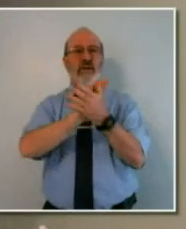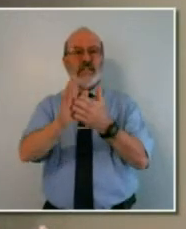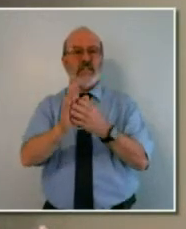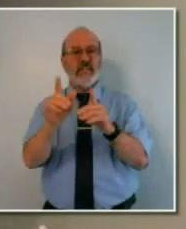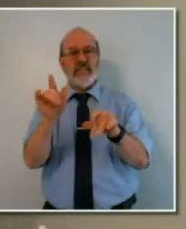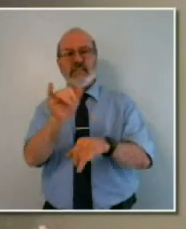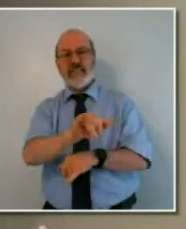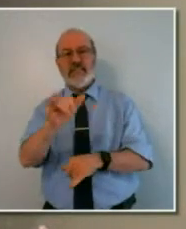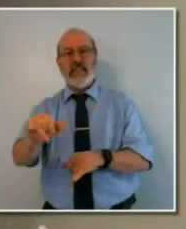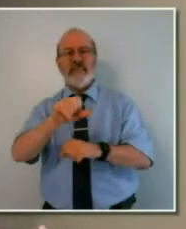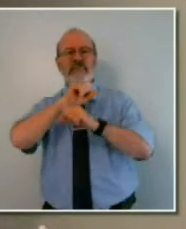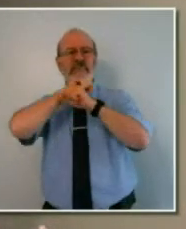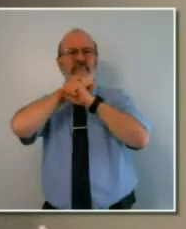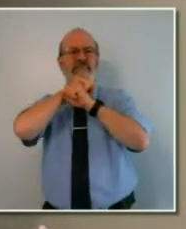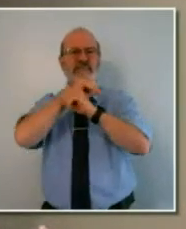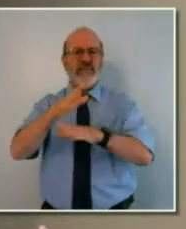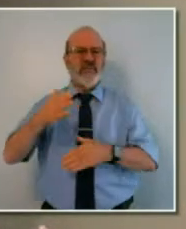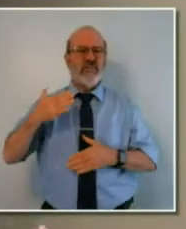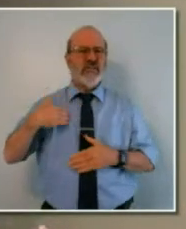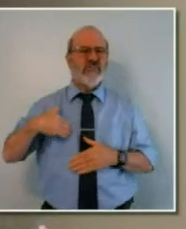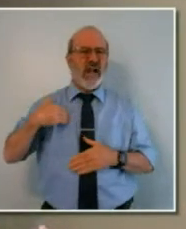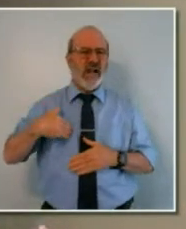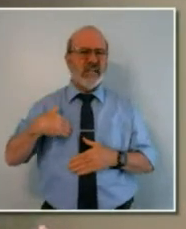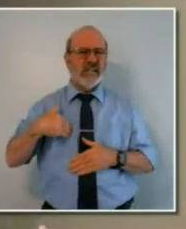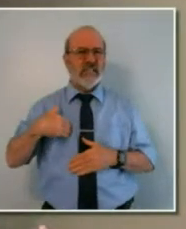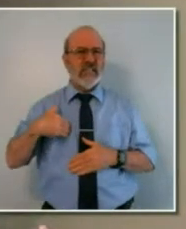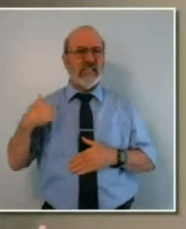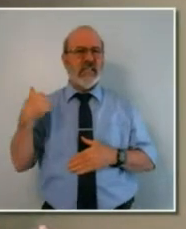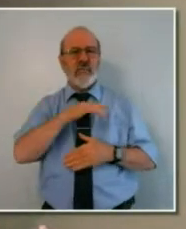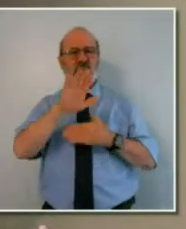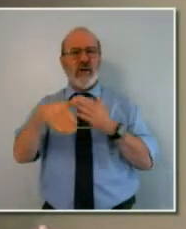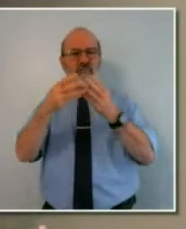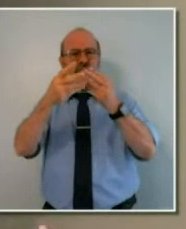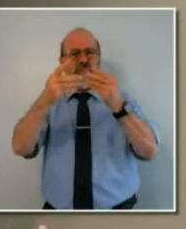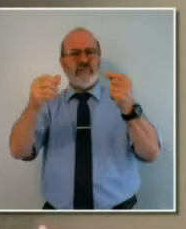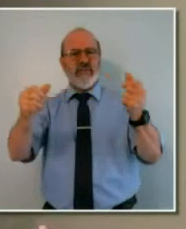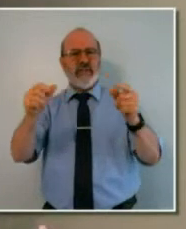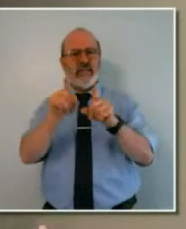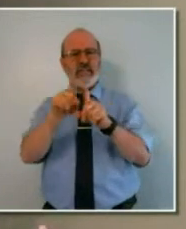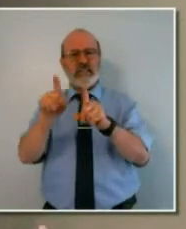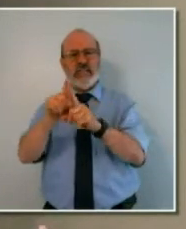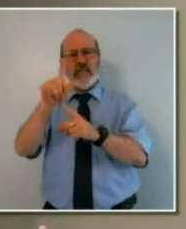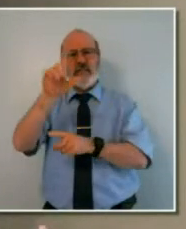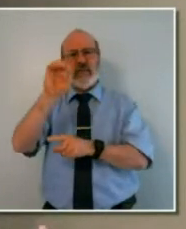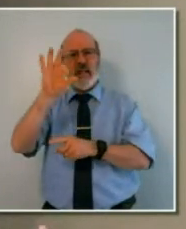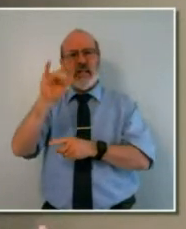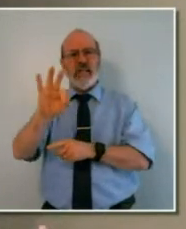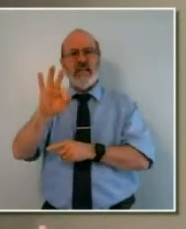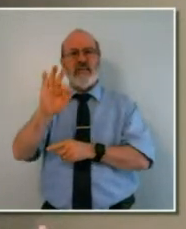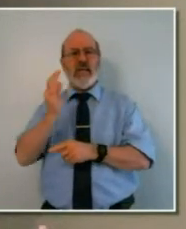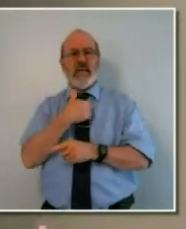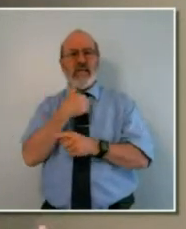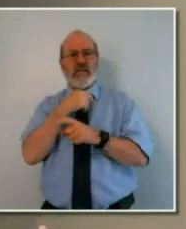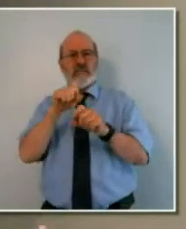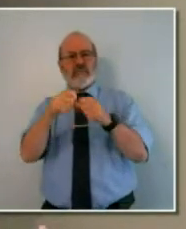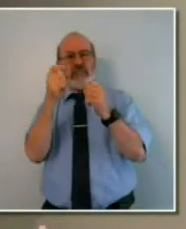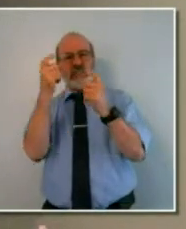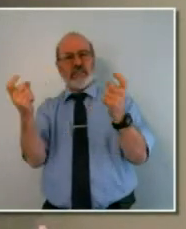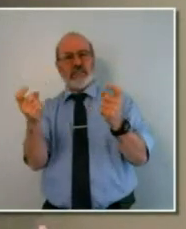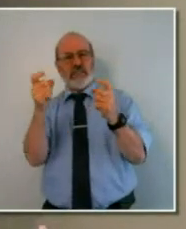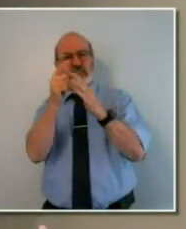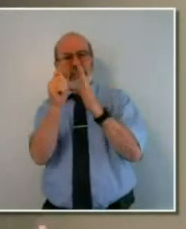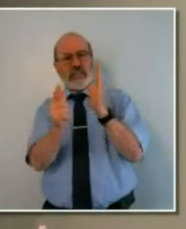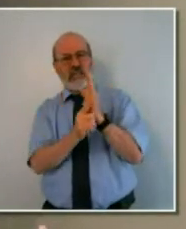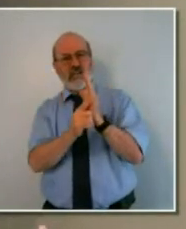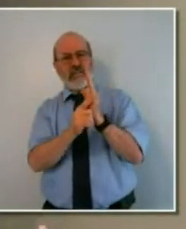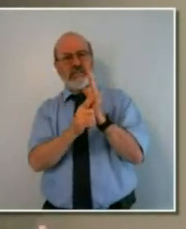as a filthy rags, and we all do fade as a leaf, and our iniquities like the wind have taken us